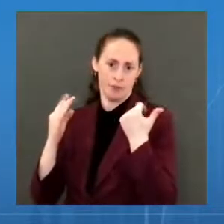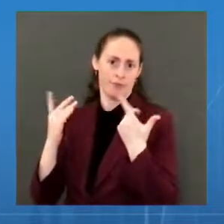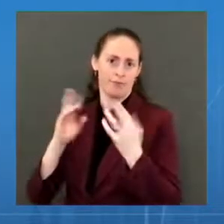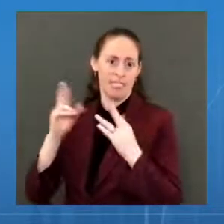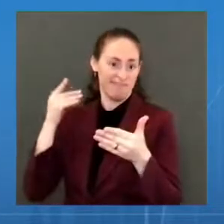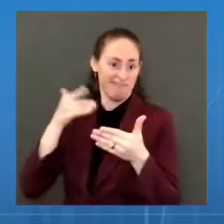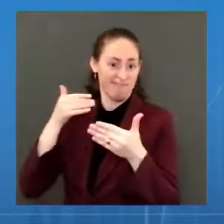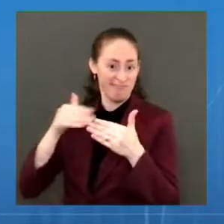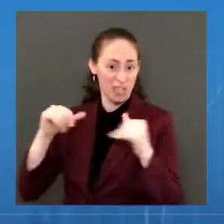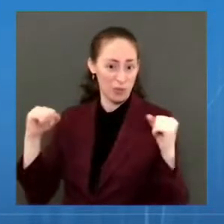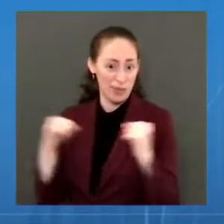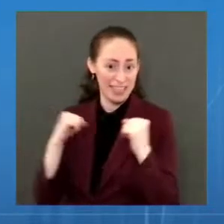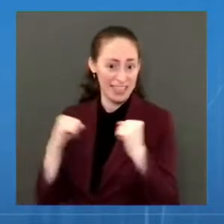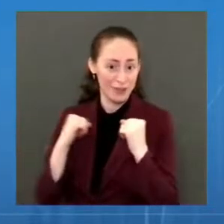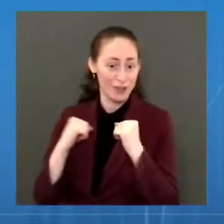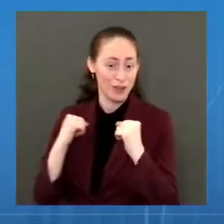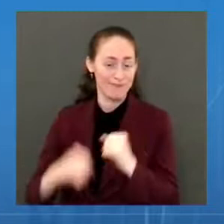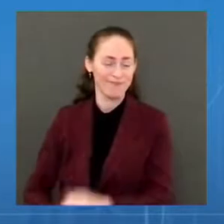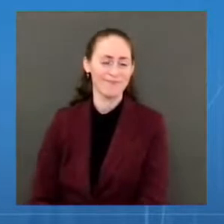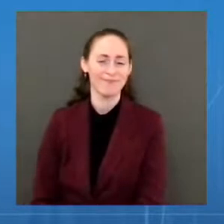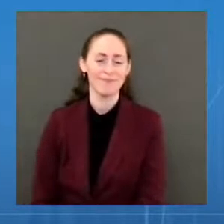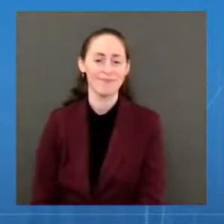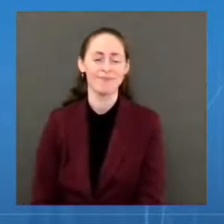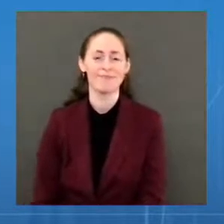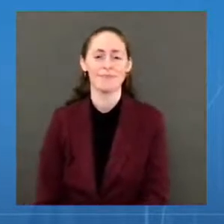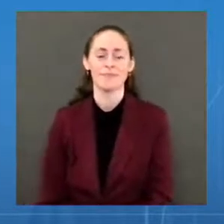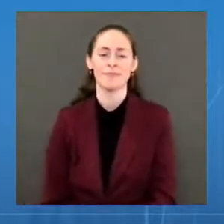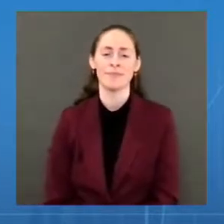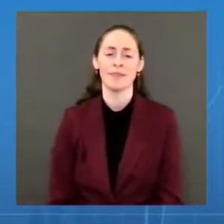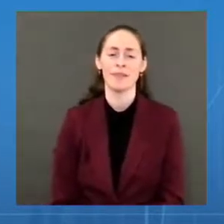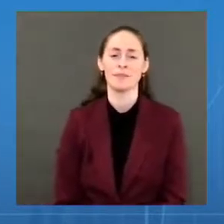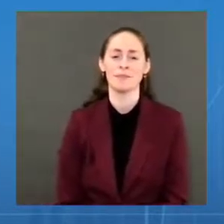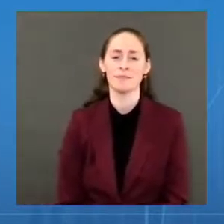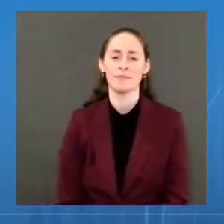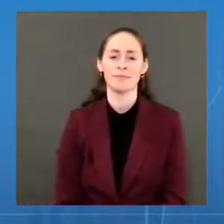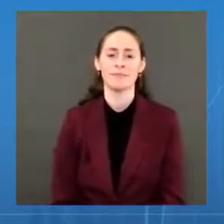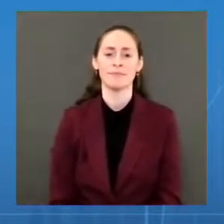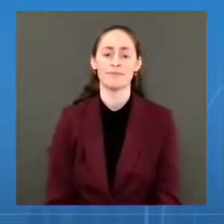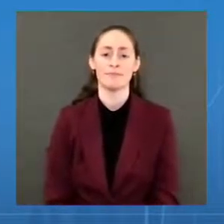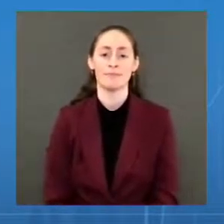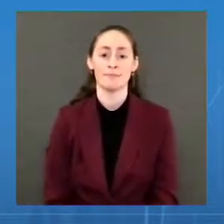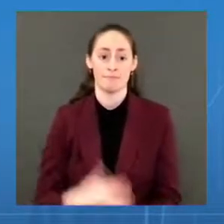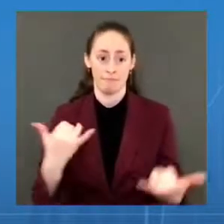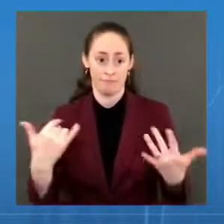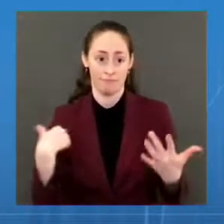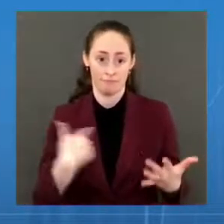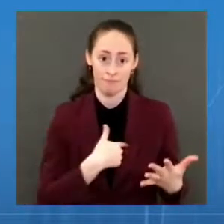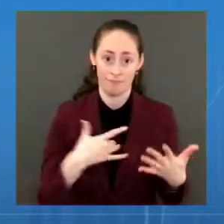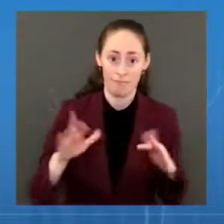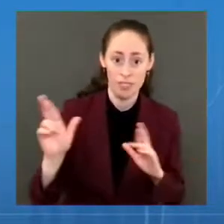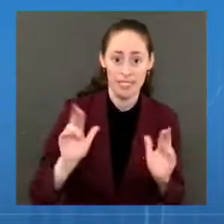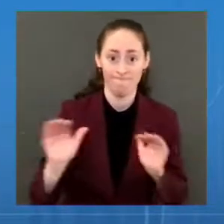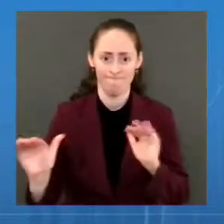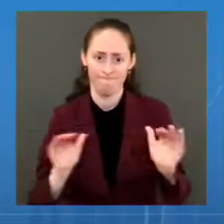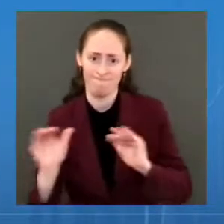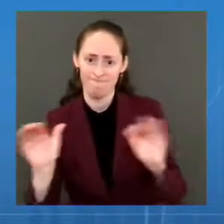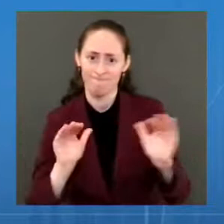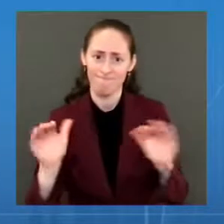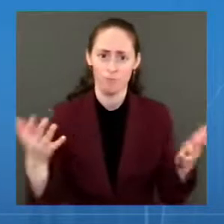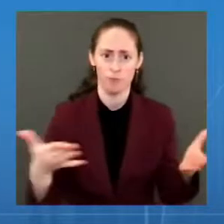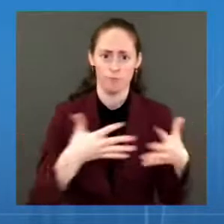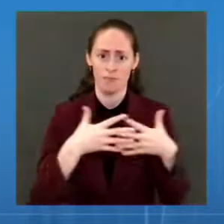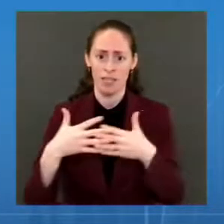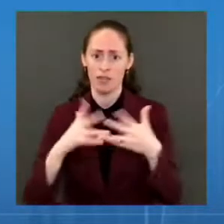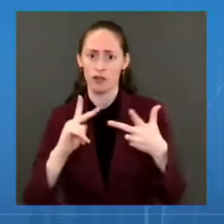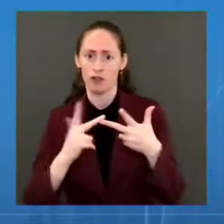In addition to getting Americans their boosters, vaccination requirements are driving more and more people to get their first shot.